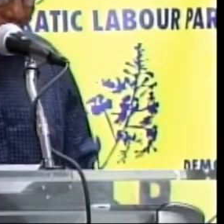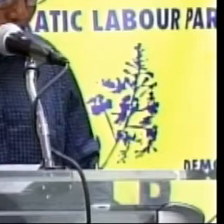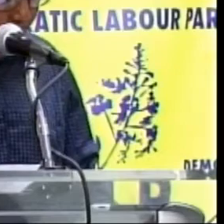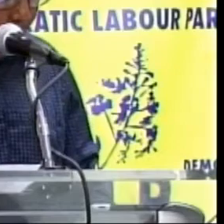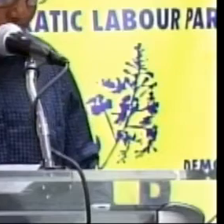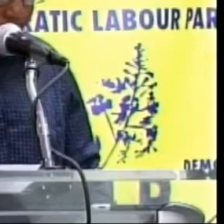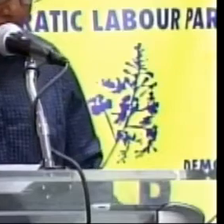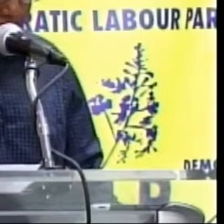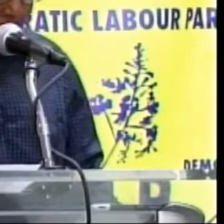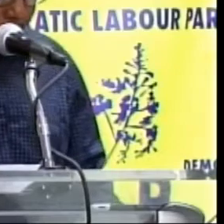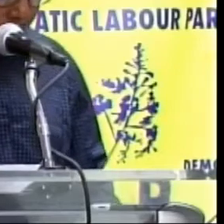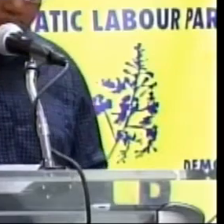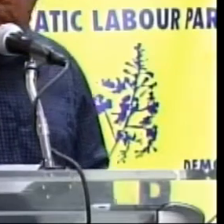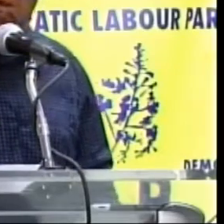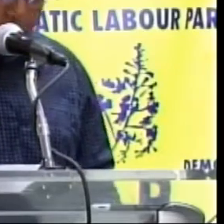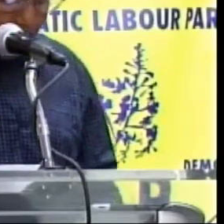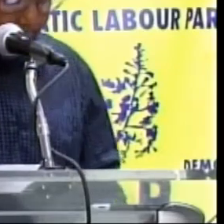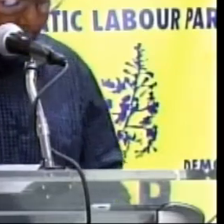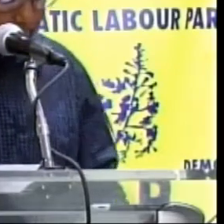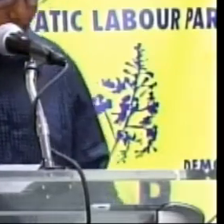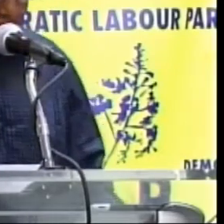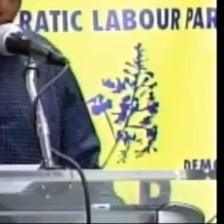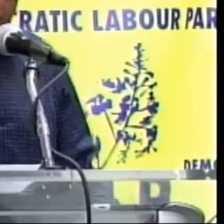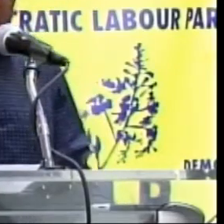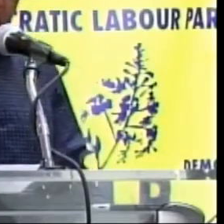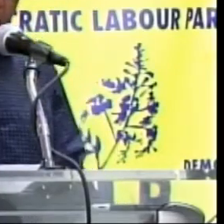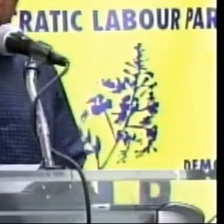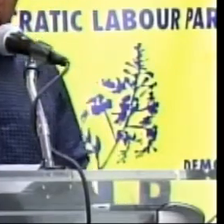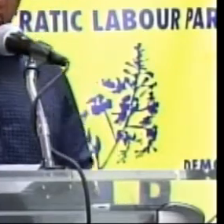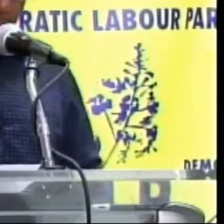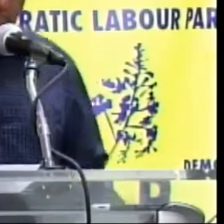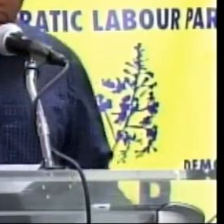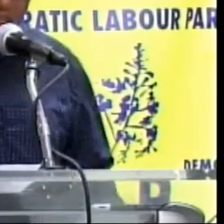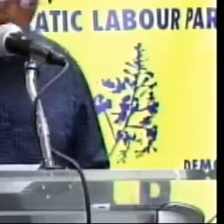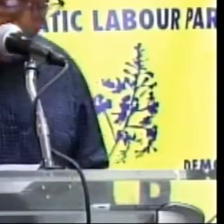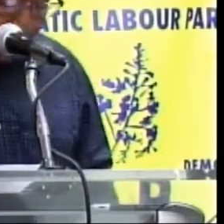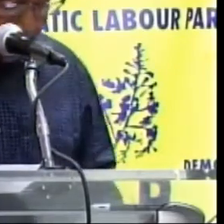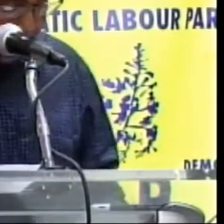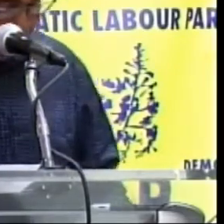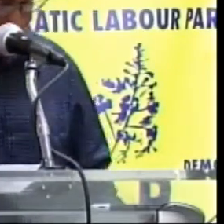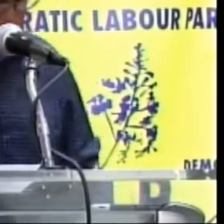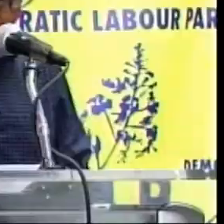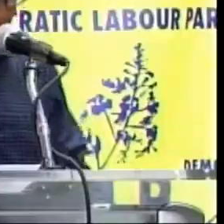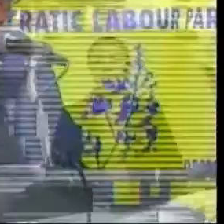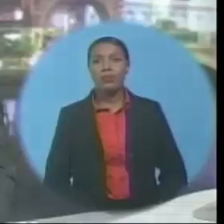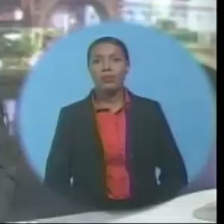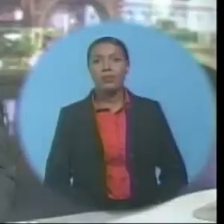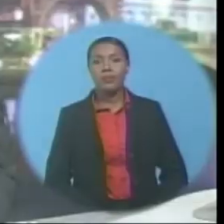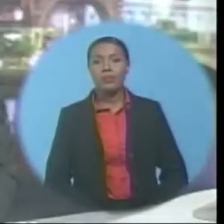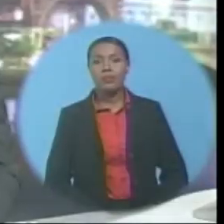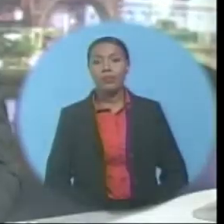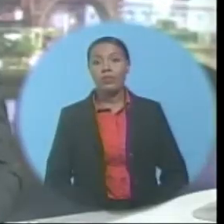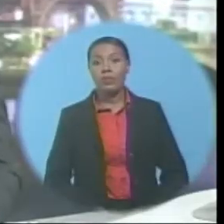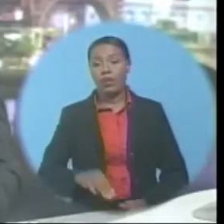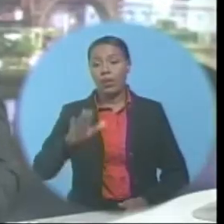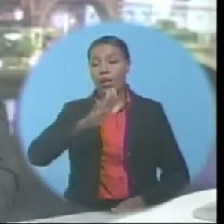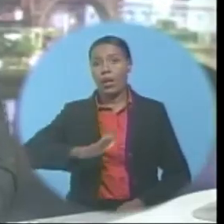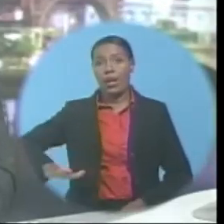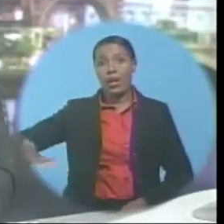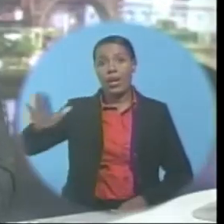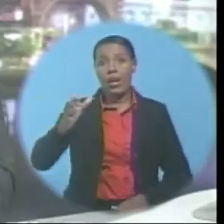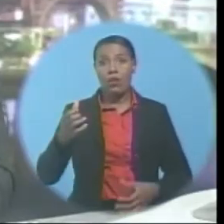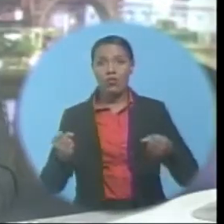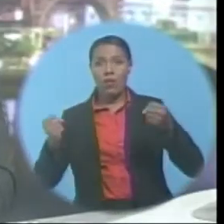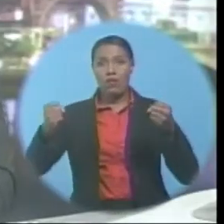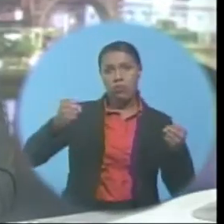This is a party of the people, by the people, for the people. Motorists are